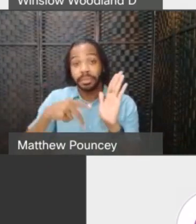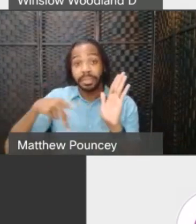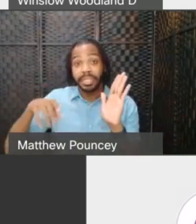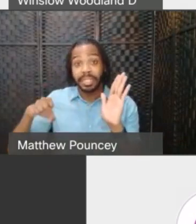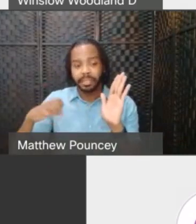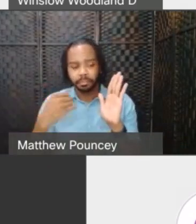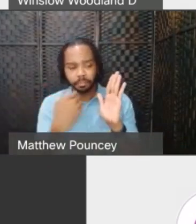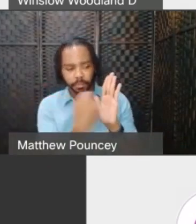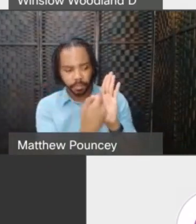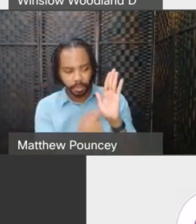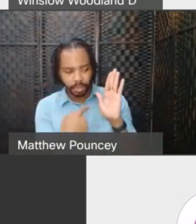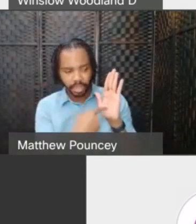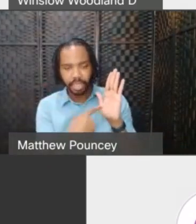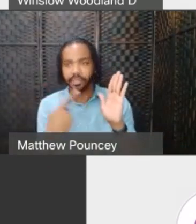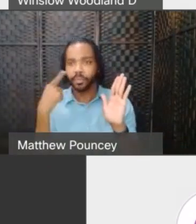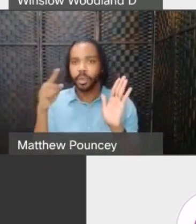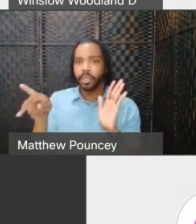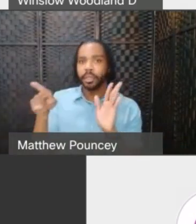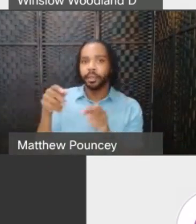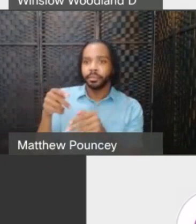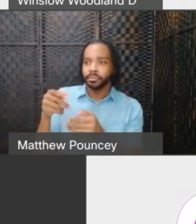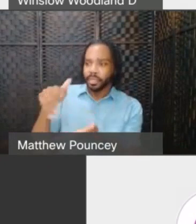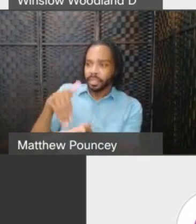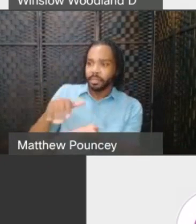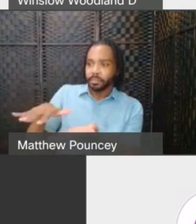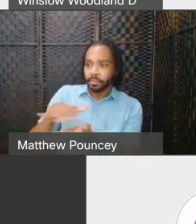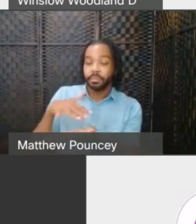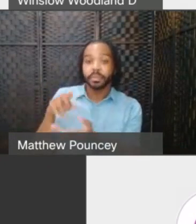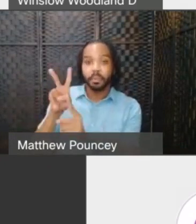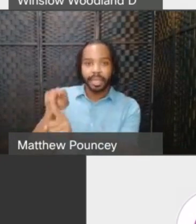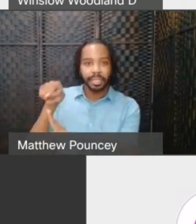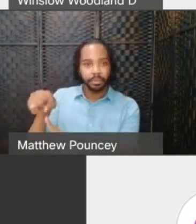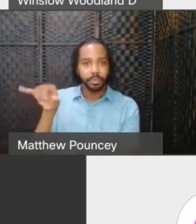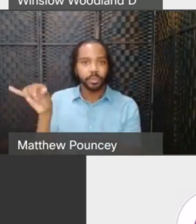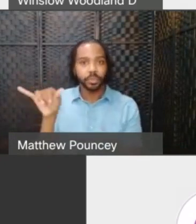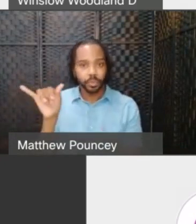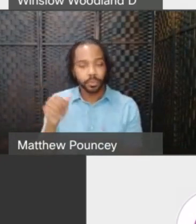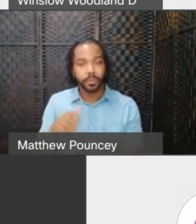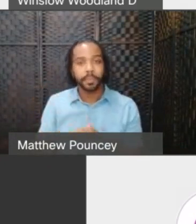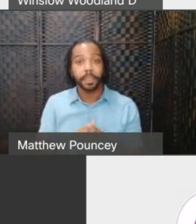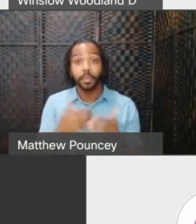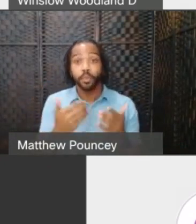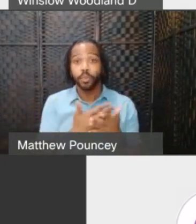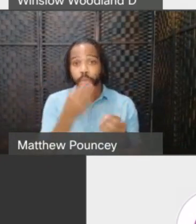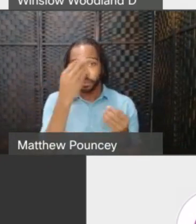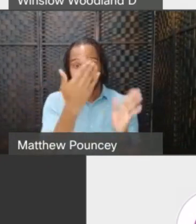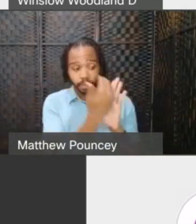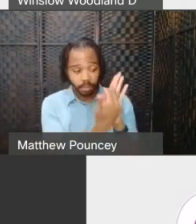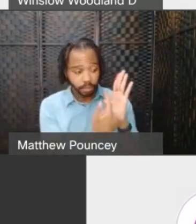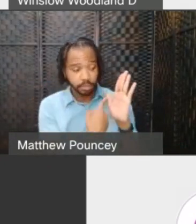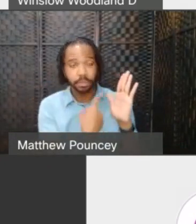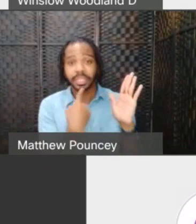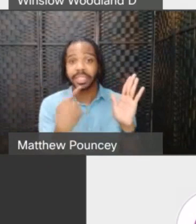in this healthcare facility setting document. So that would apply to them. The new guidance also says that if the level of